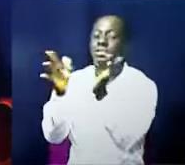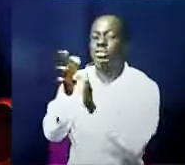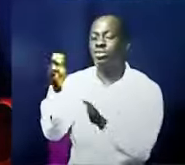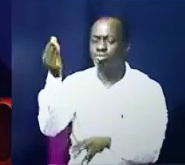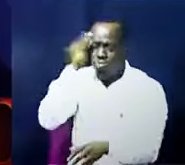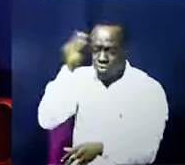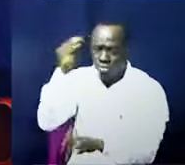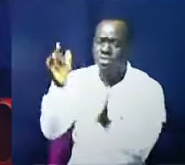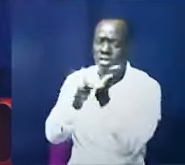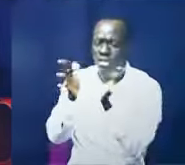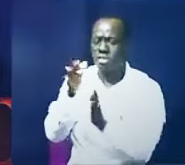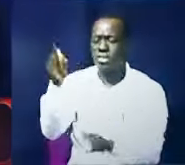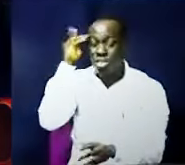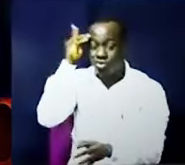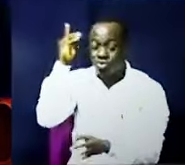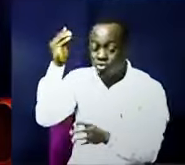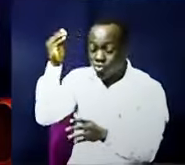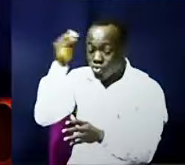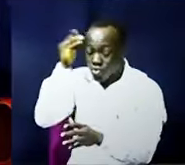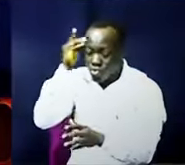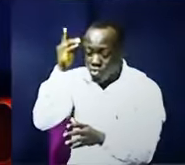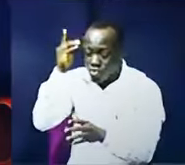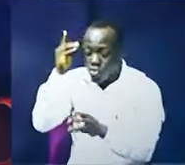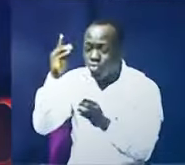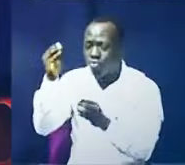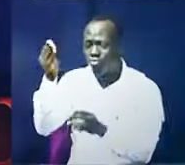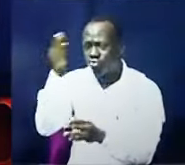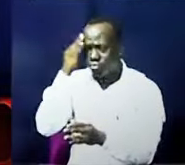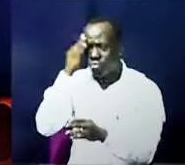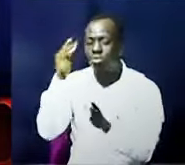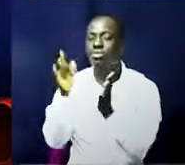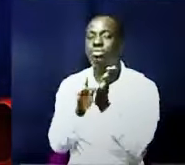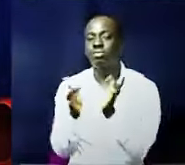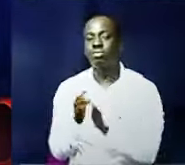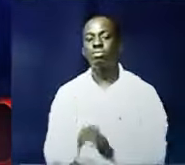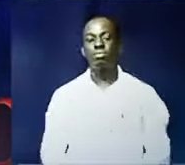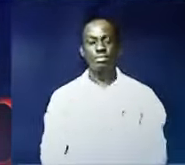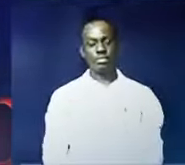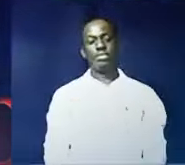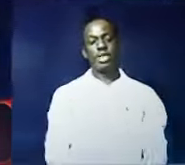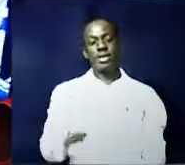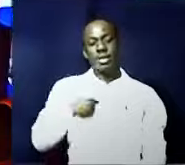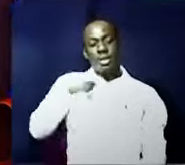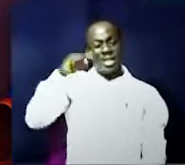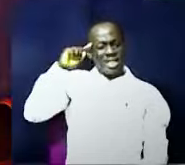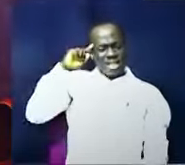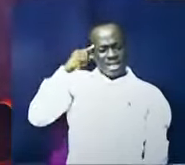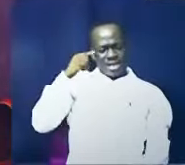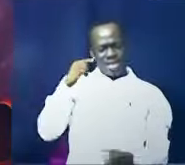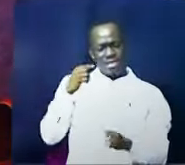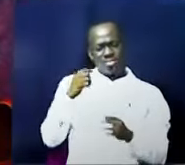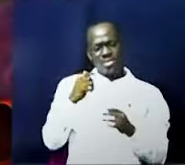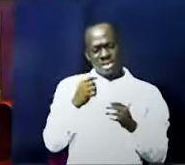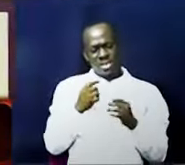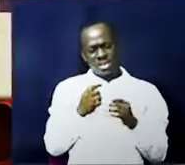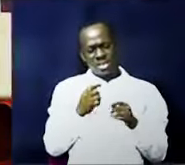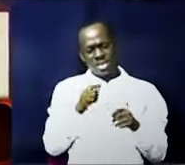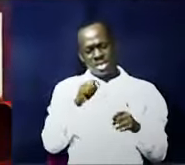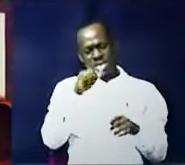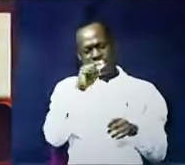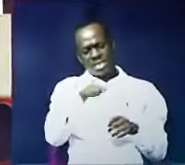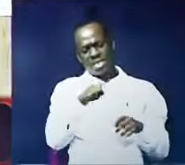this time, he should be very tired. But look at verse